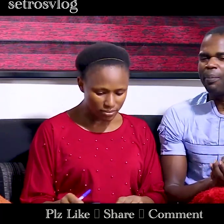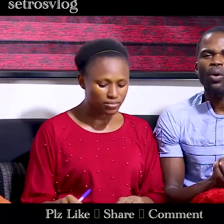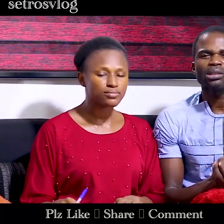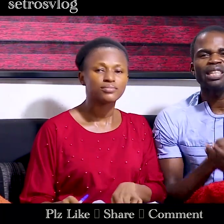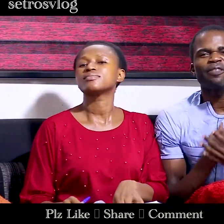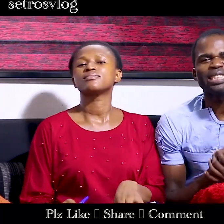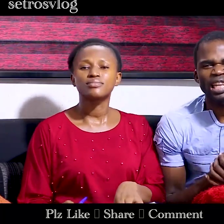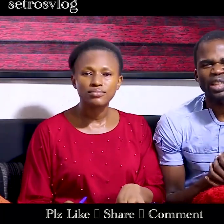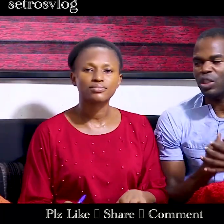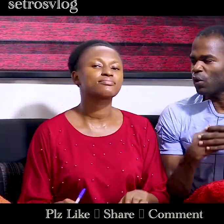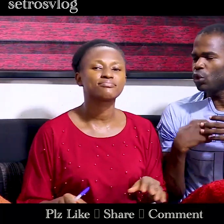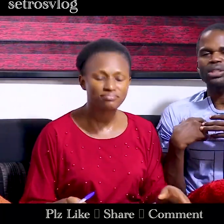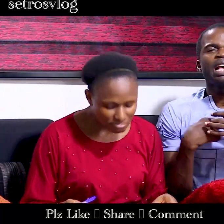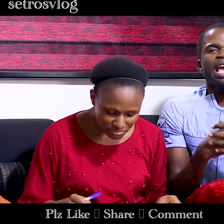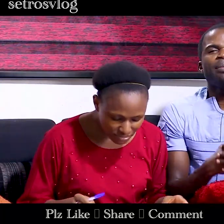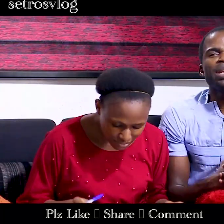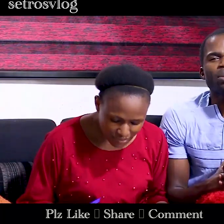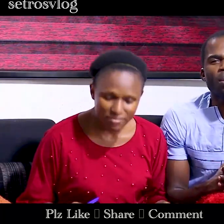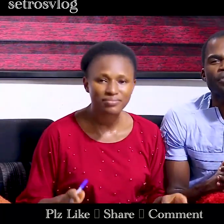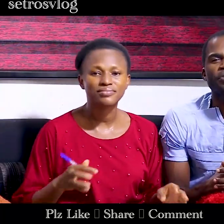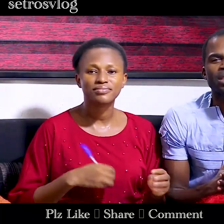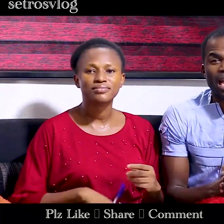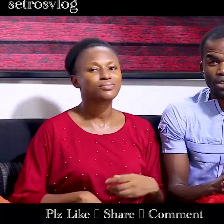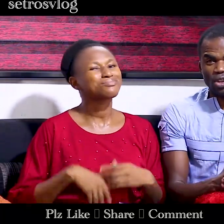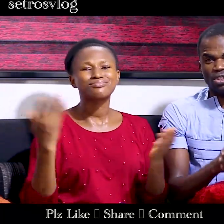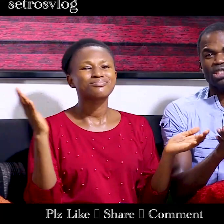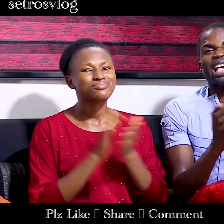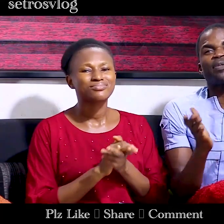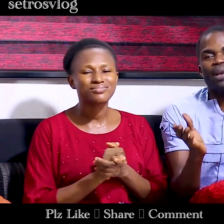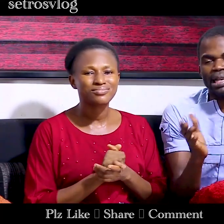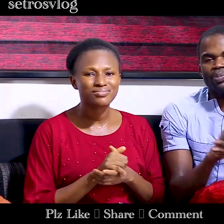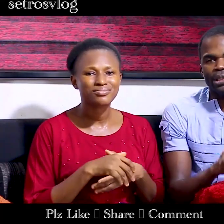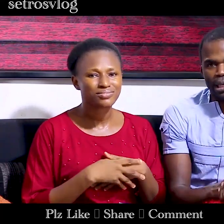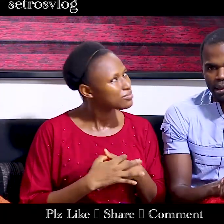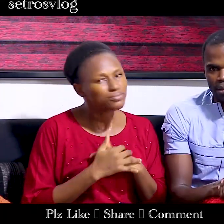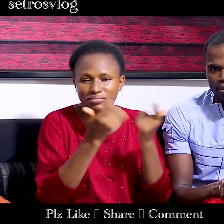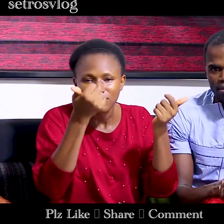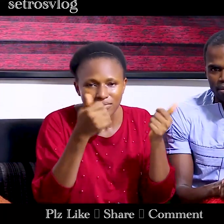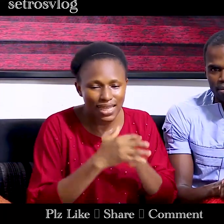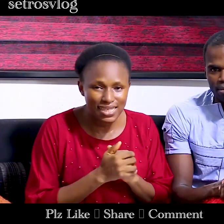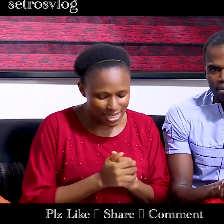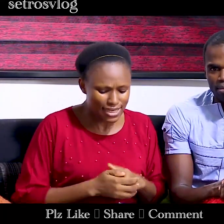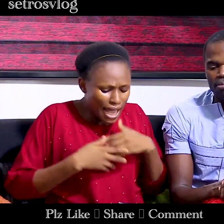be importing ventilators for just a minimum of 50,000 expected